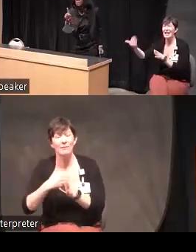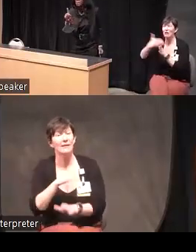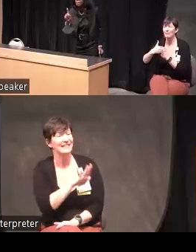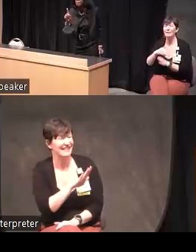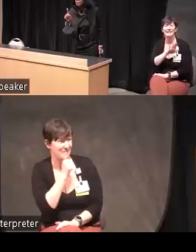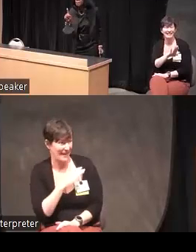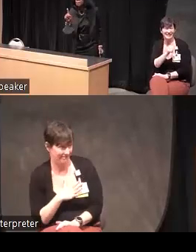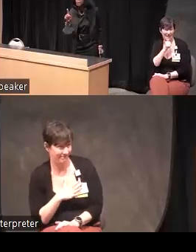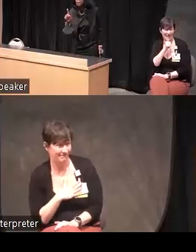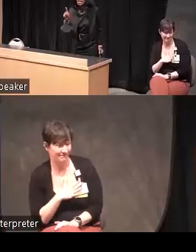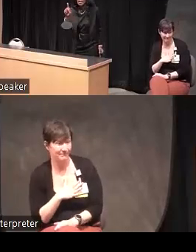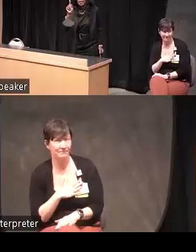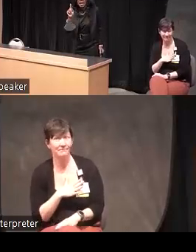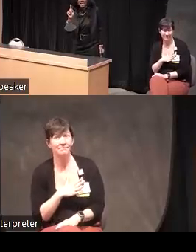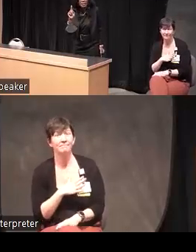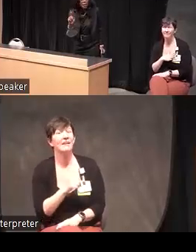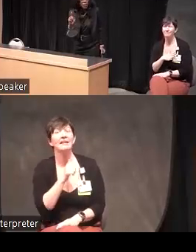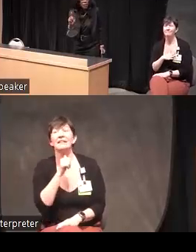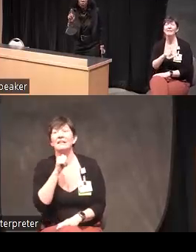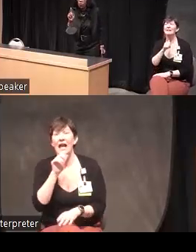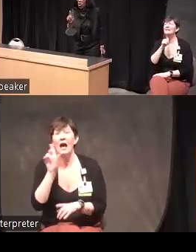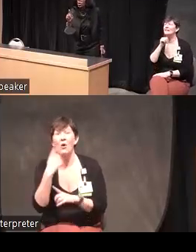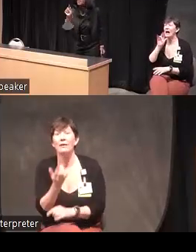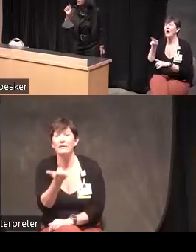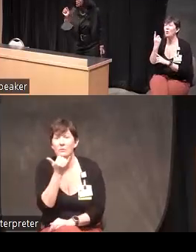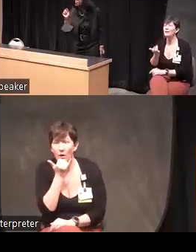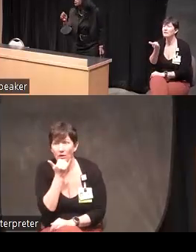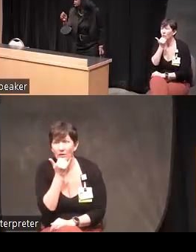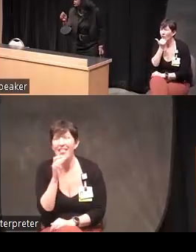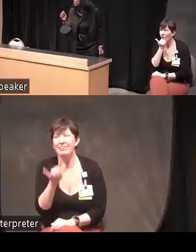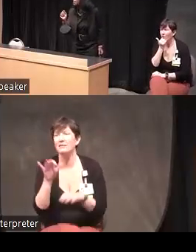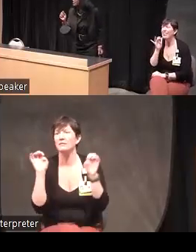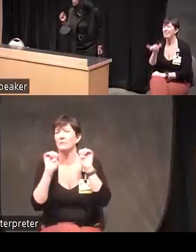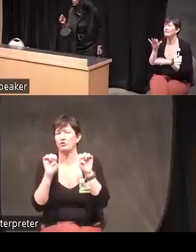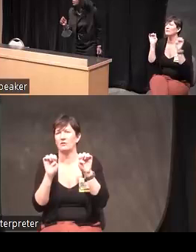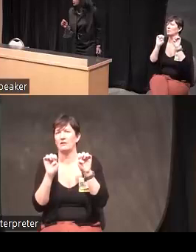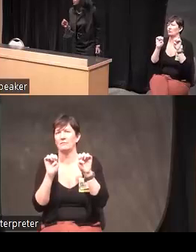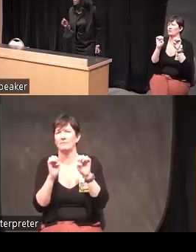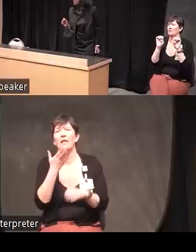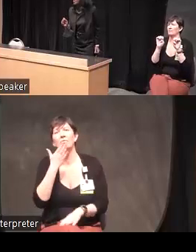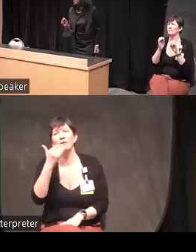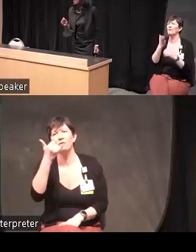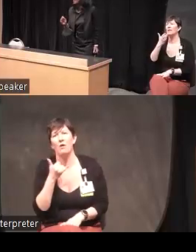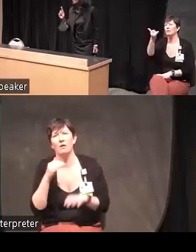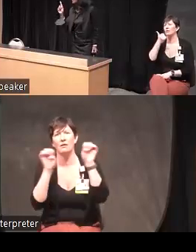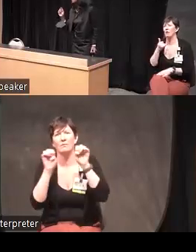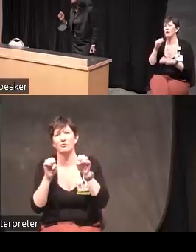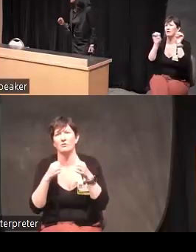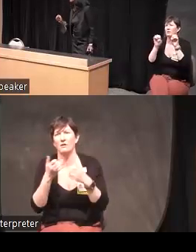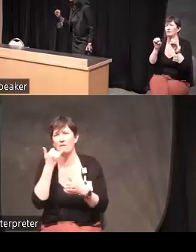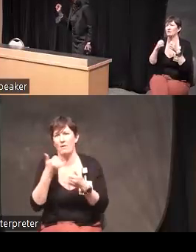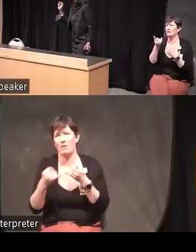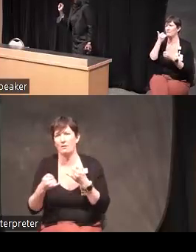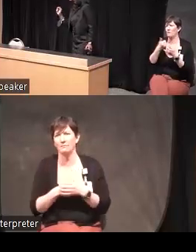ma'am, that is not only wrong, but it is an emergency. I'm glad you called the emergency line. And then he